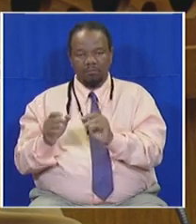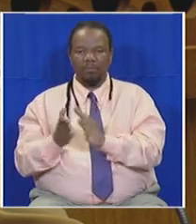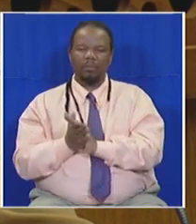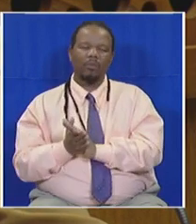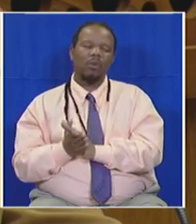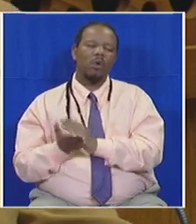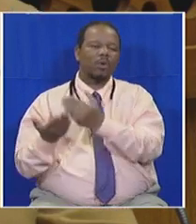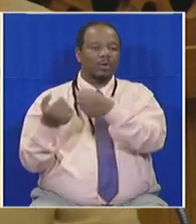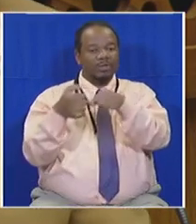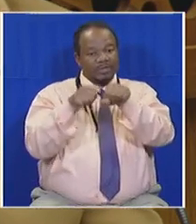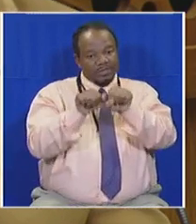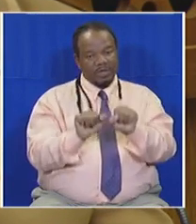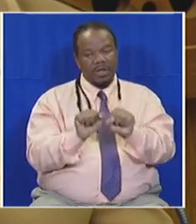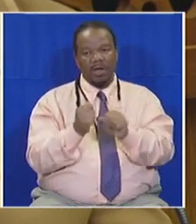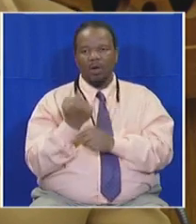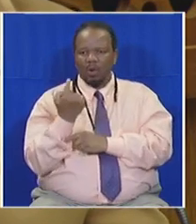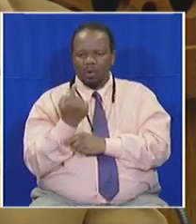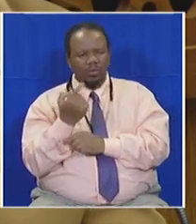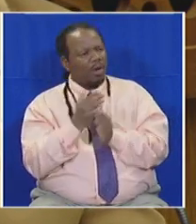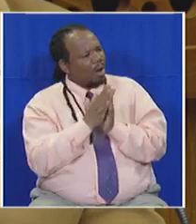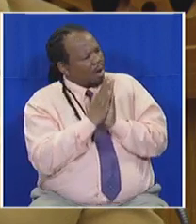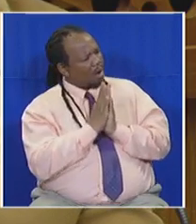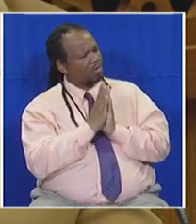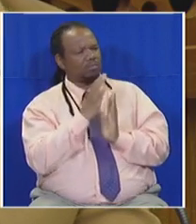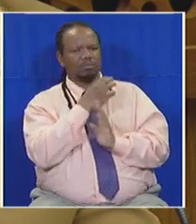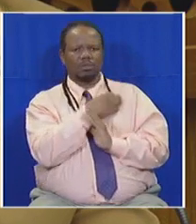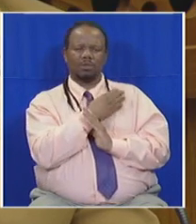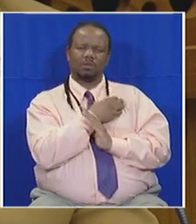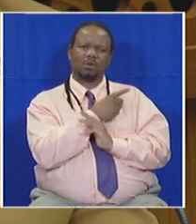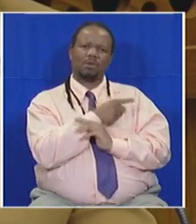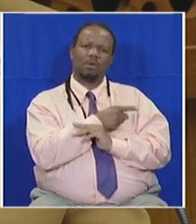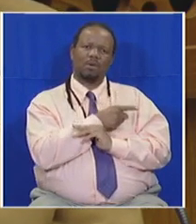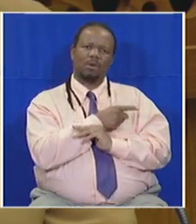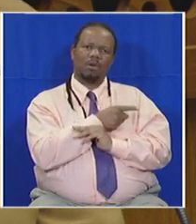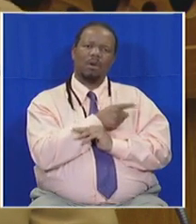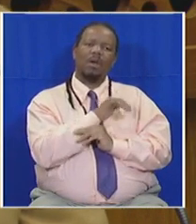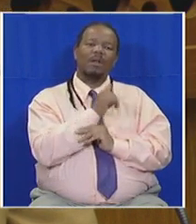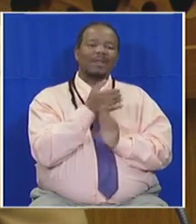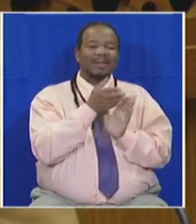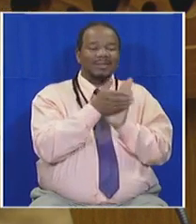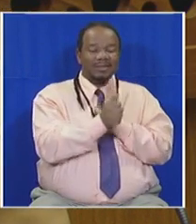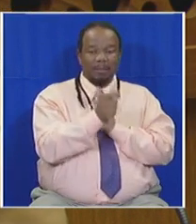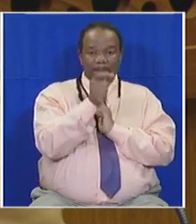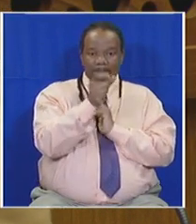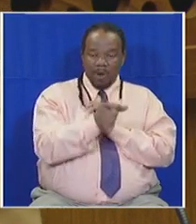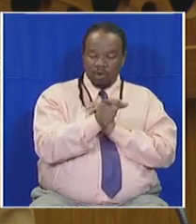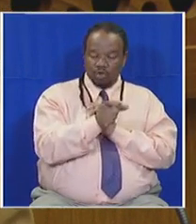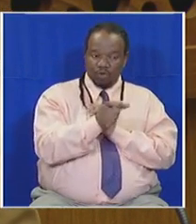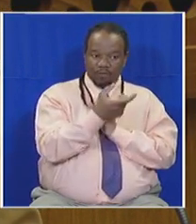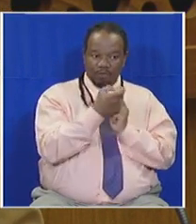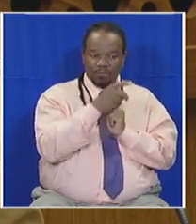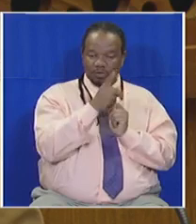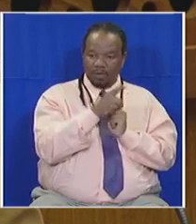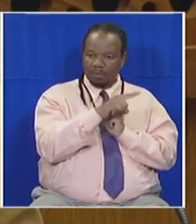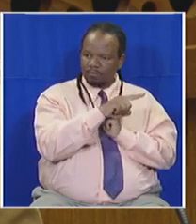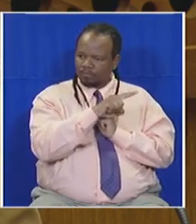Chair, we have also asked the minister to deploy skilled personnel from the department to